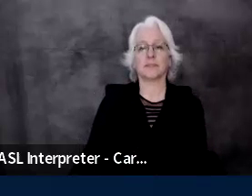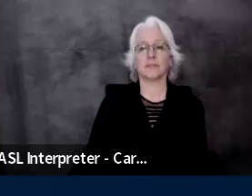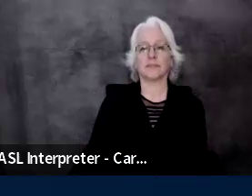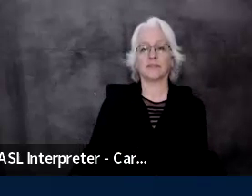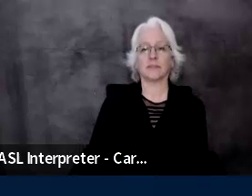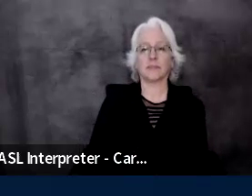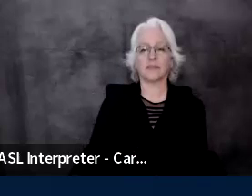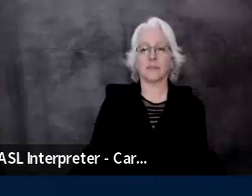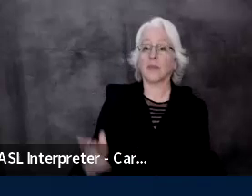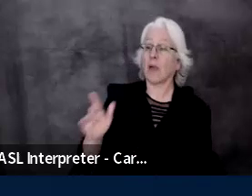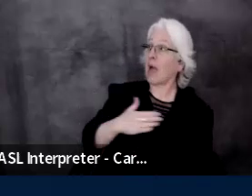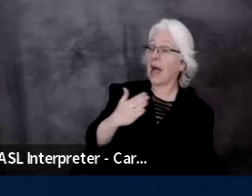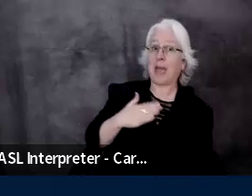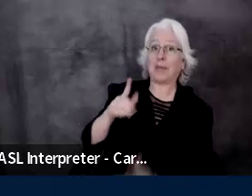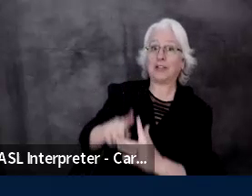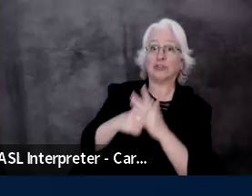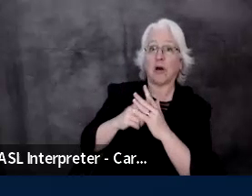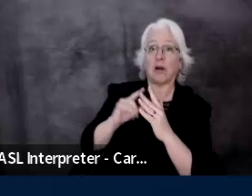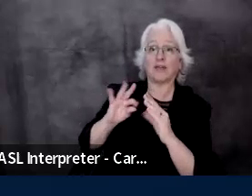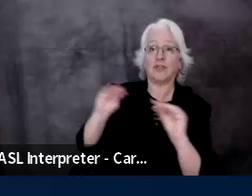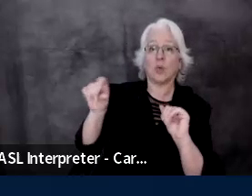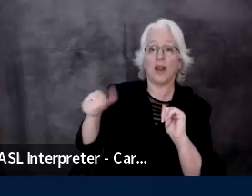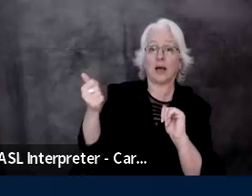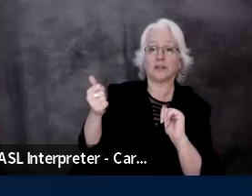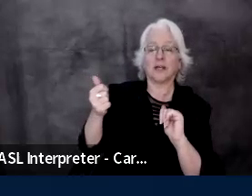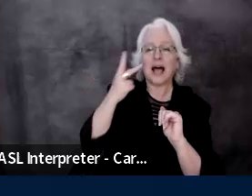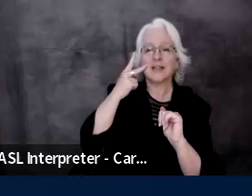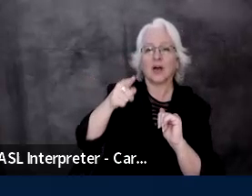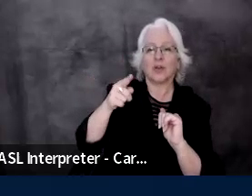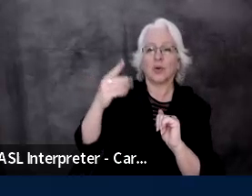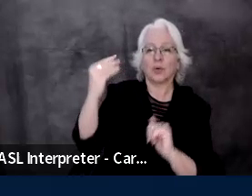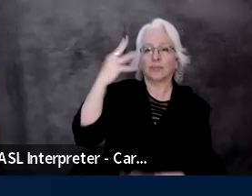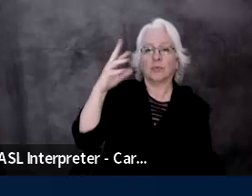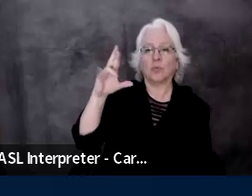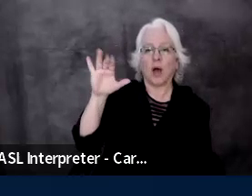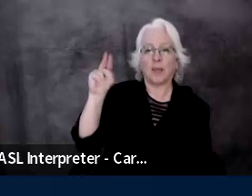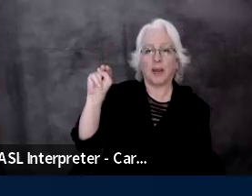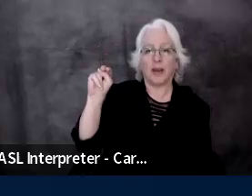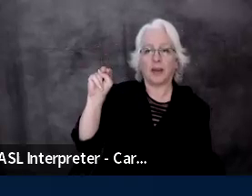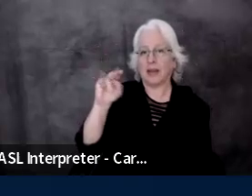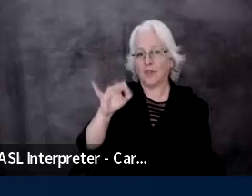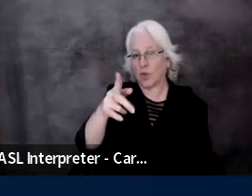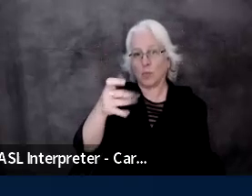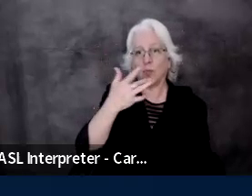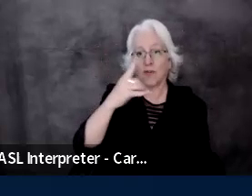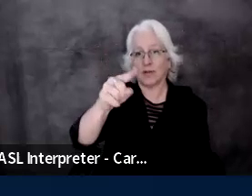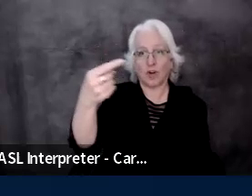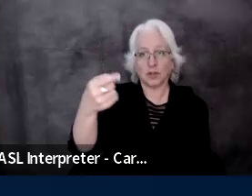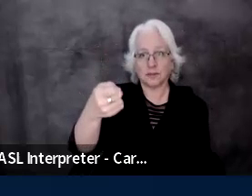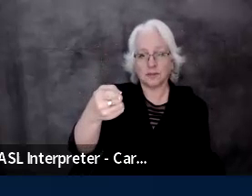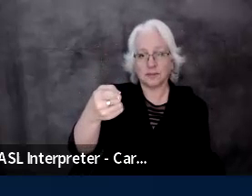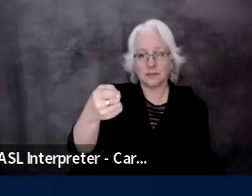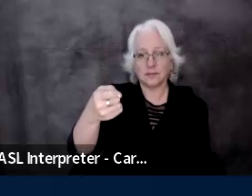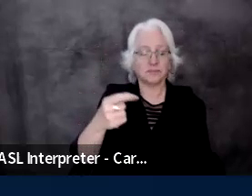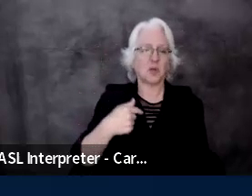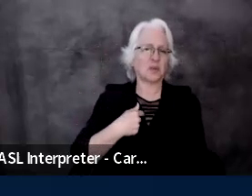I'm happy to start if none of the other panelists want to start. I saw you come off camera, Robin, so I don't want to cut in line if you want to go first. Yeah,